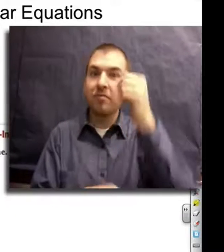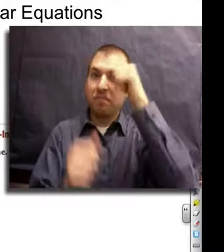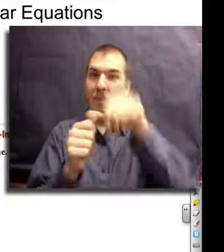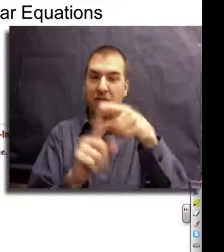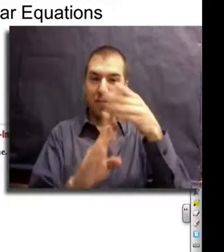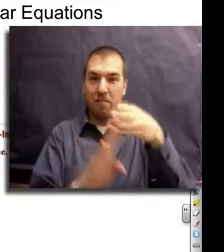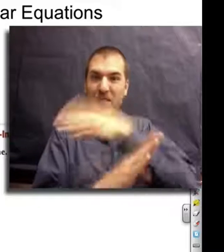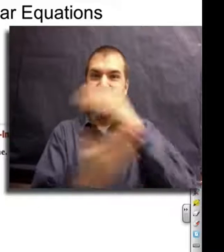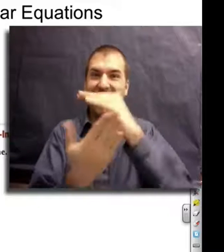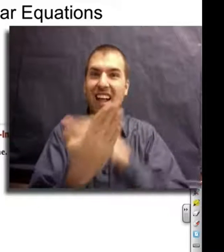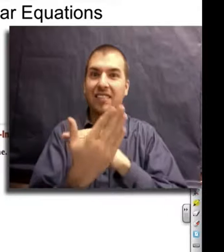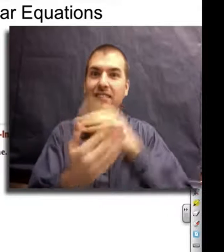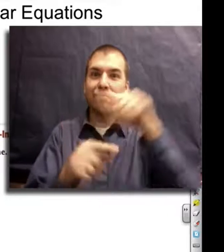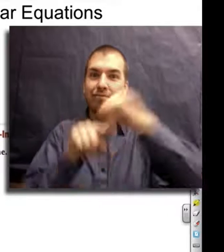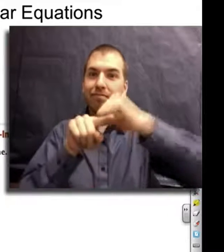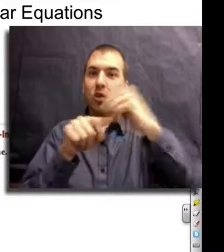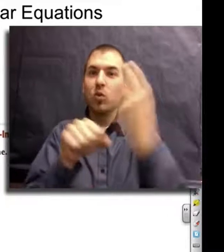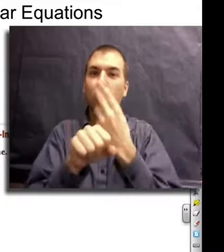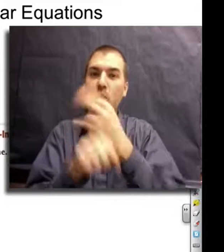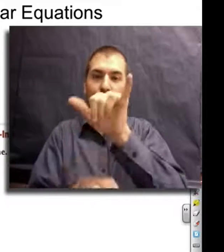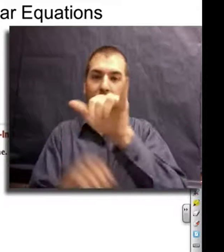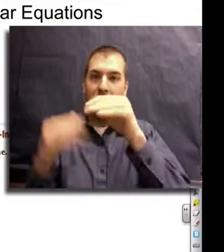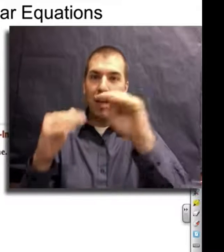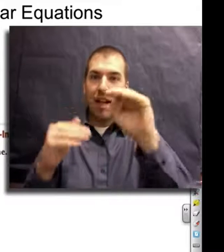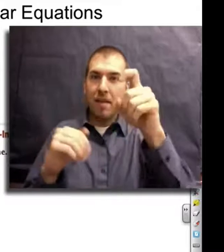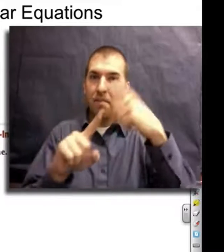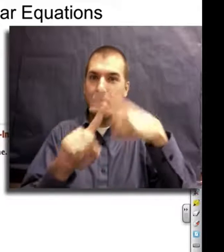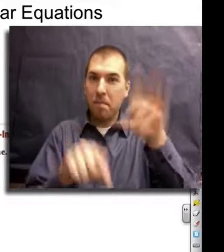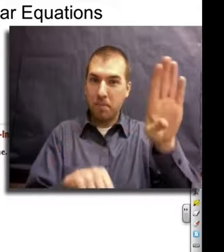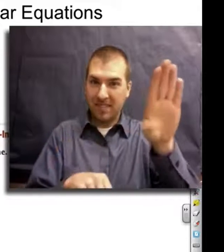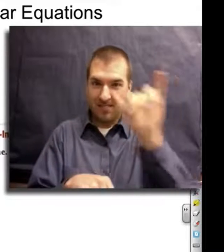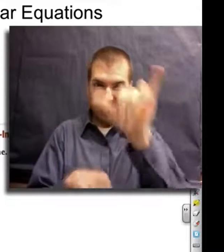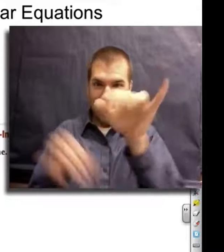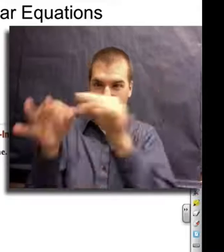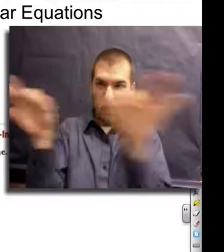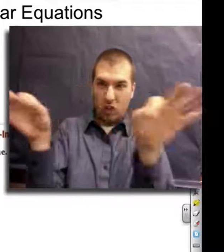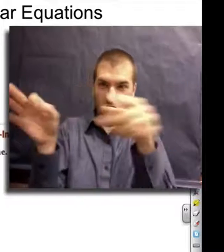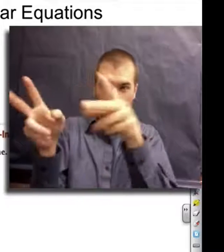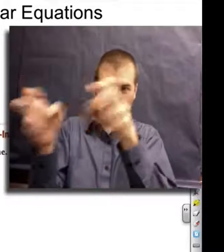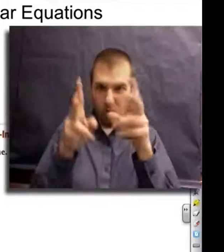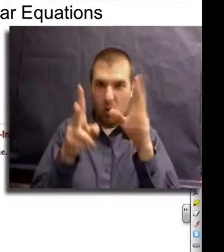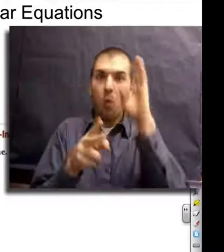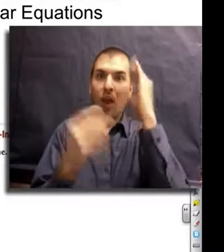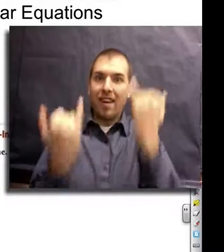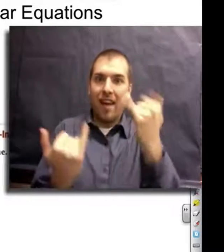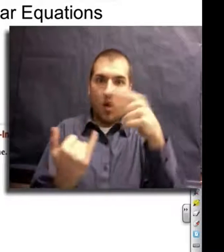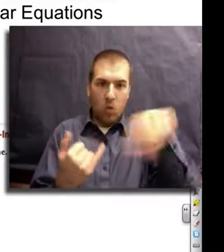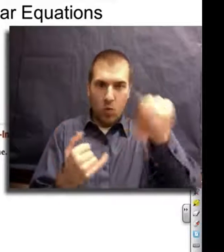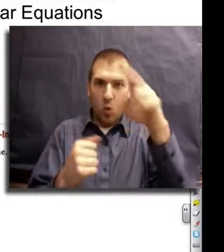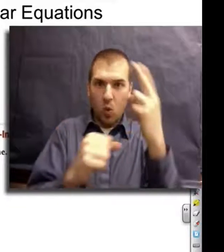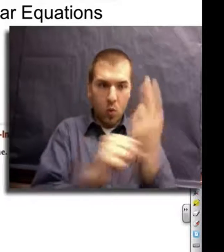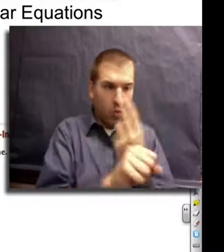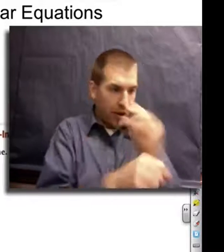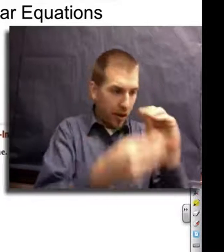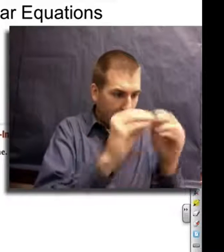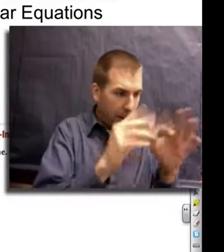equations. So remember before in the other section we used y equals mx plus b, that equation. So now we're going to